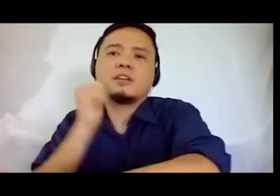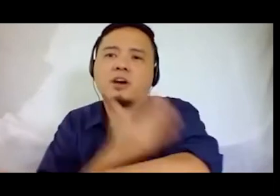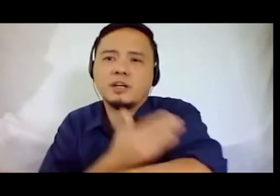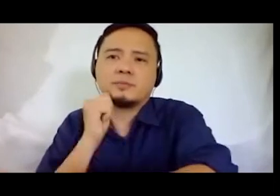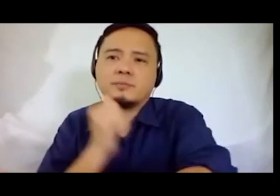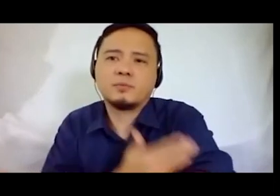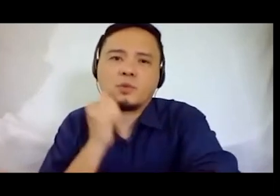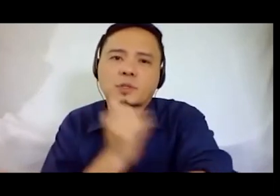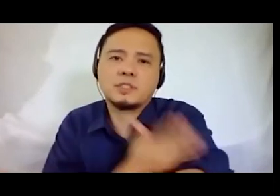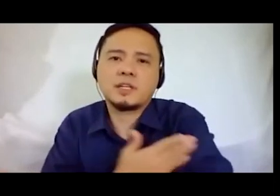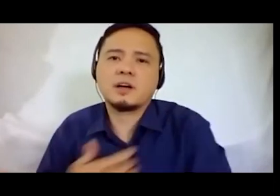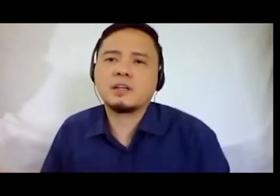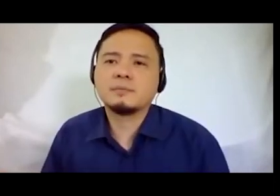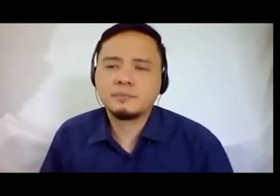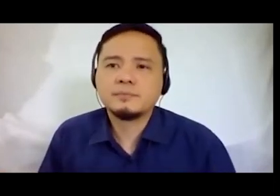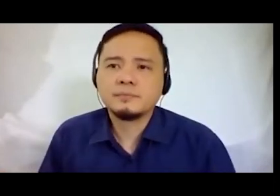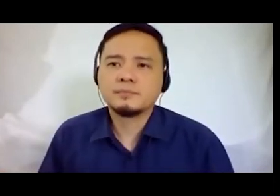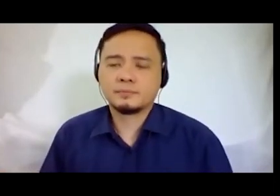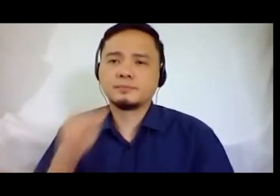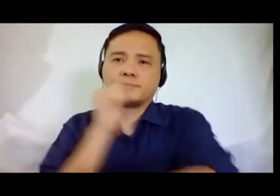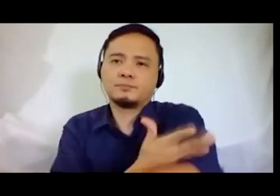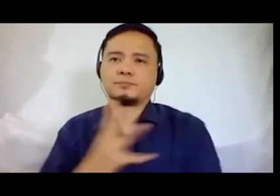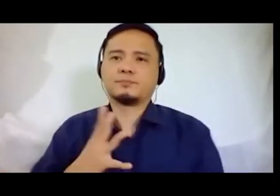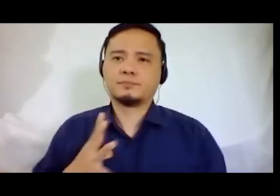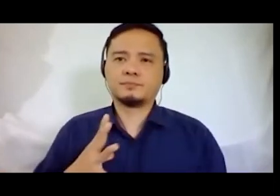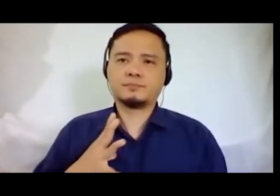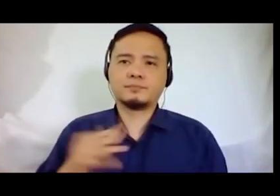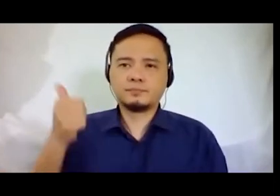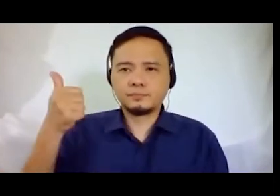Son, daughter. We'll put son, Okay, daughter. okay.